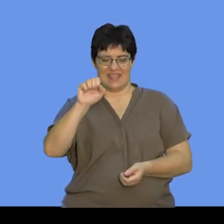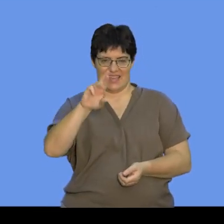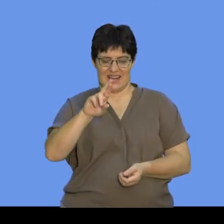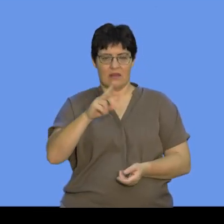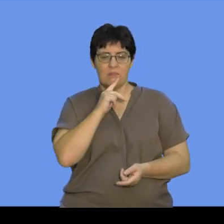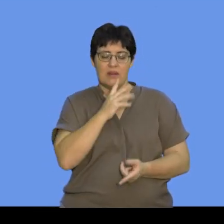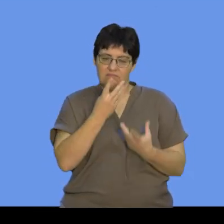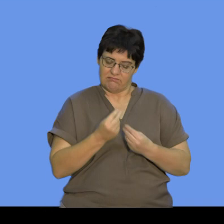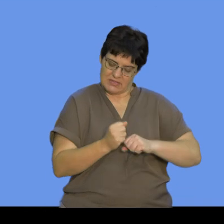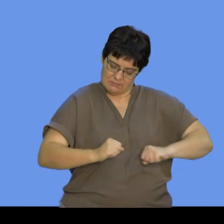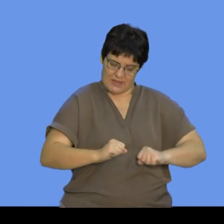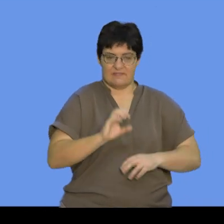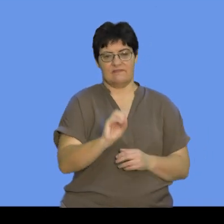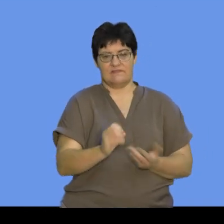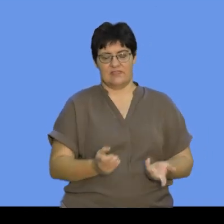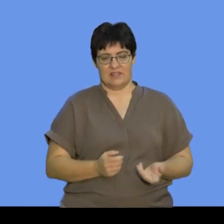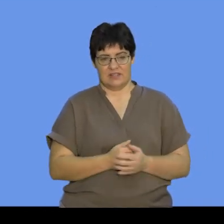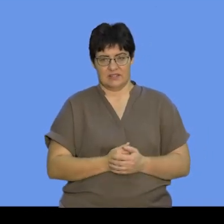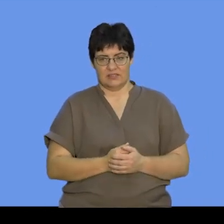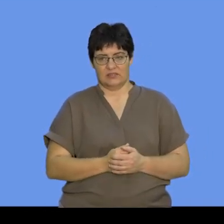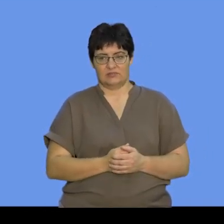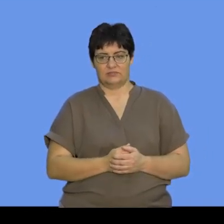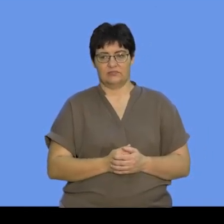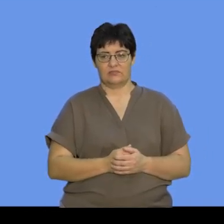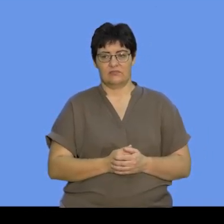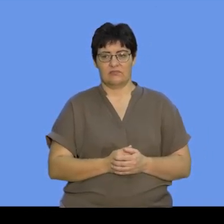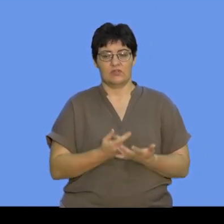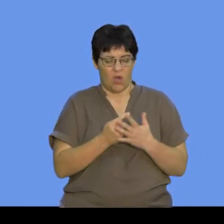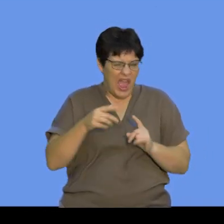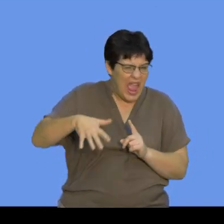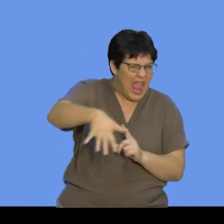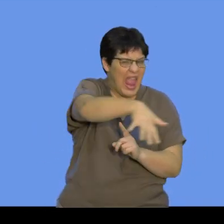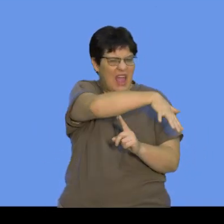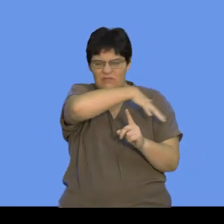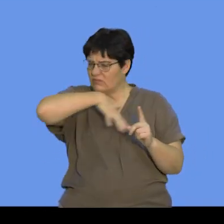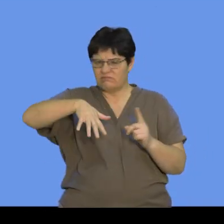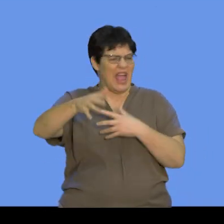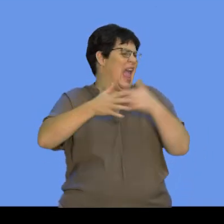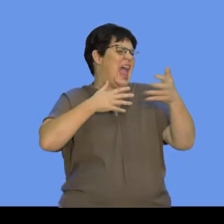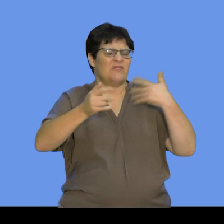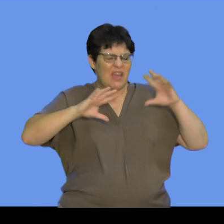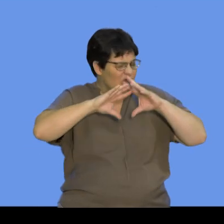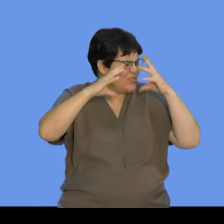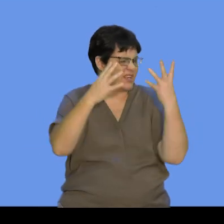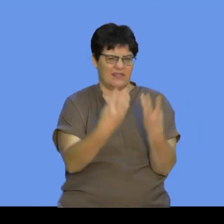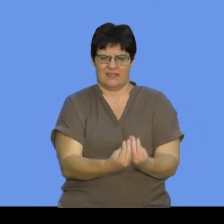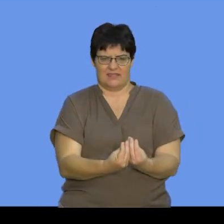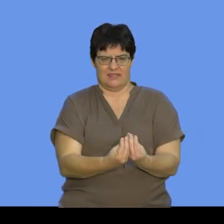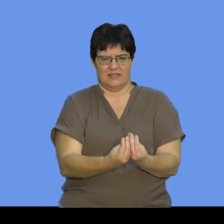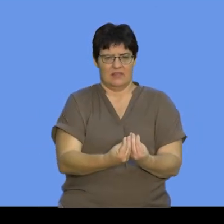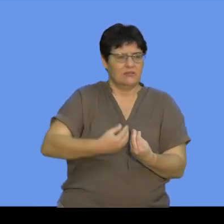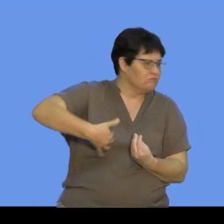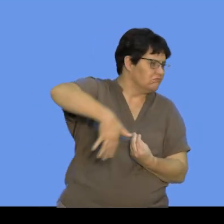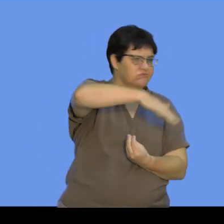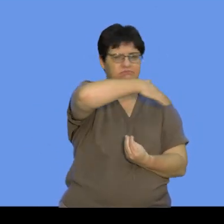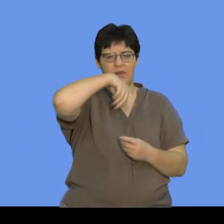space. So we talk about matter in the context of everything. Okay. So everything around us